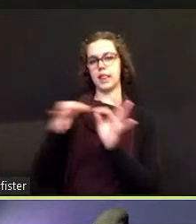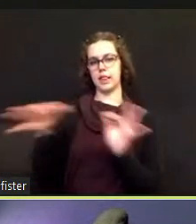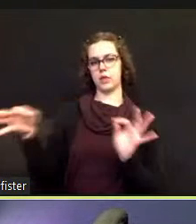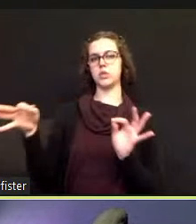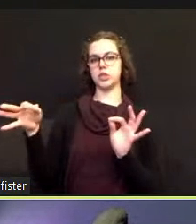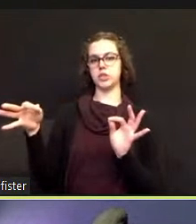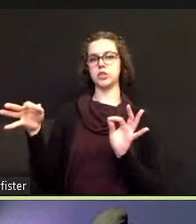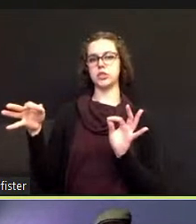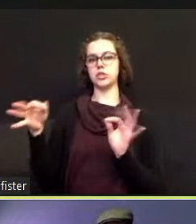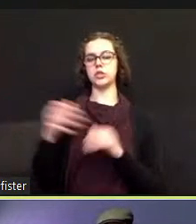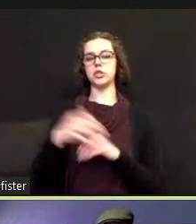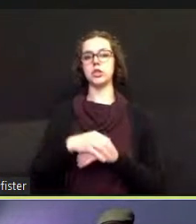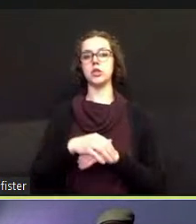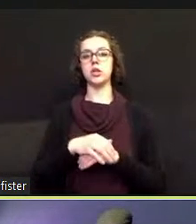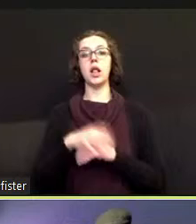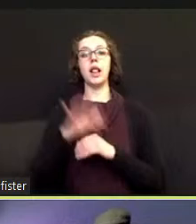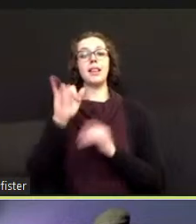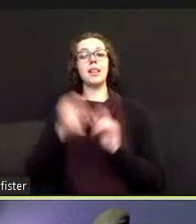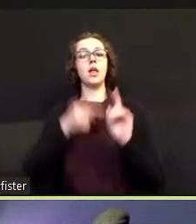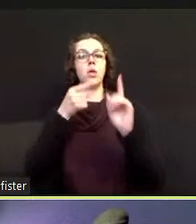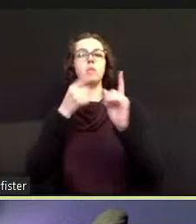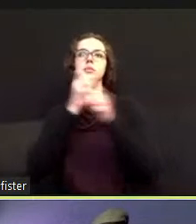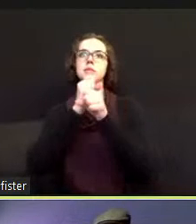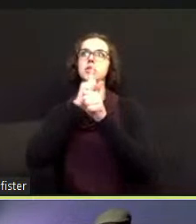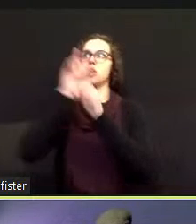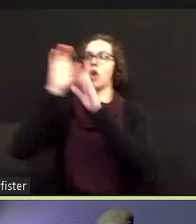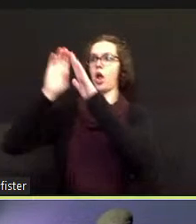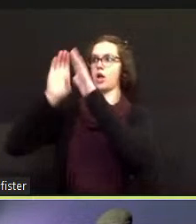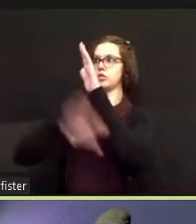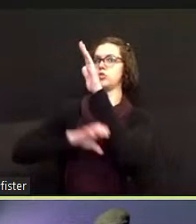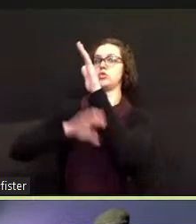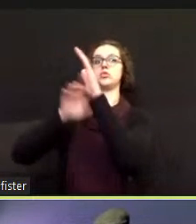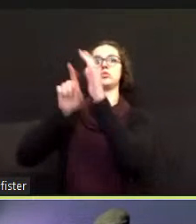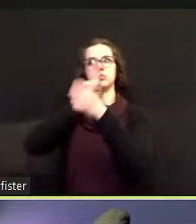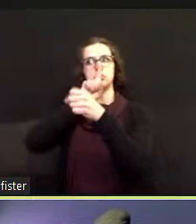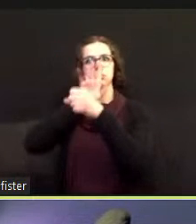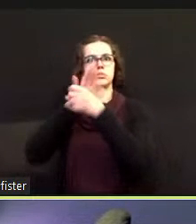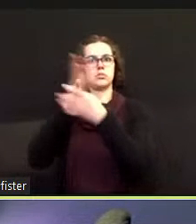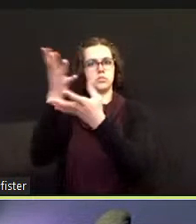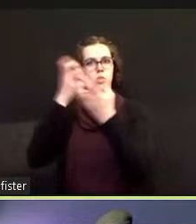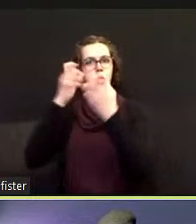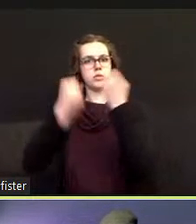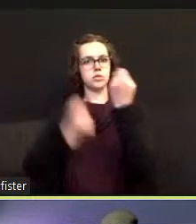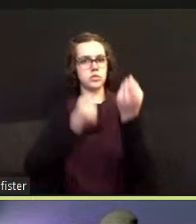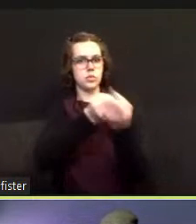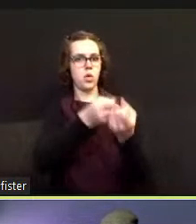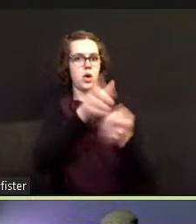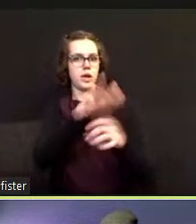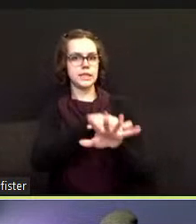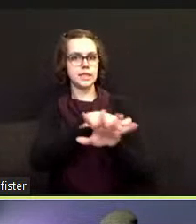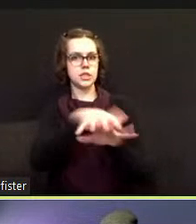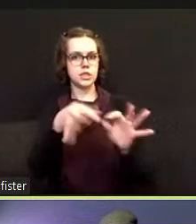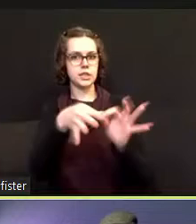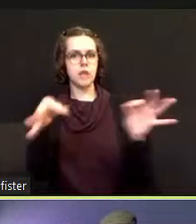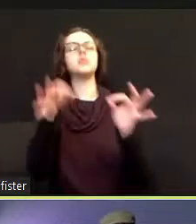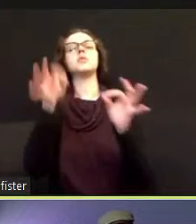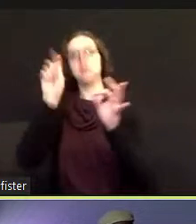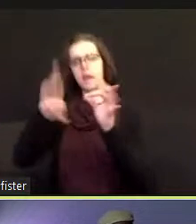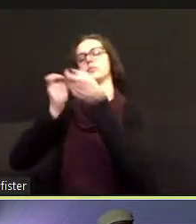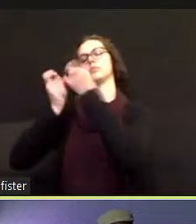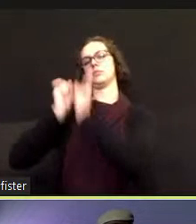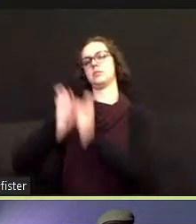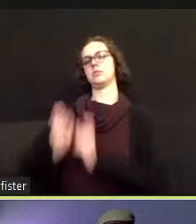to fulfill that constitutional commitment to support. So